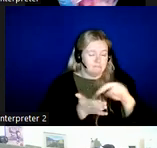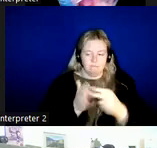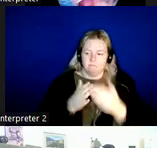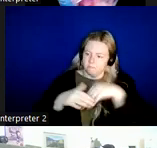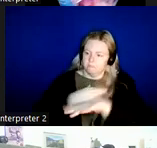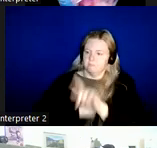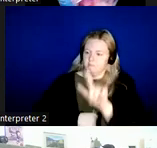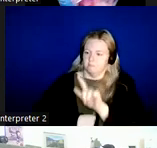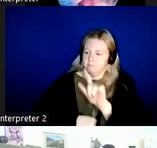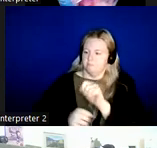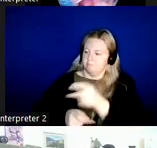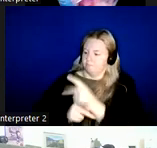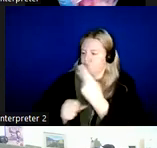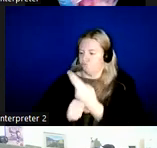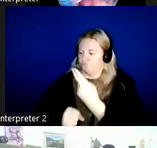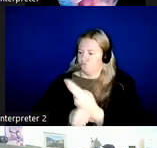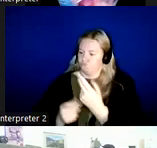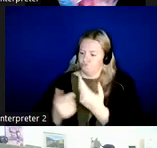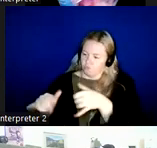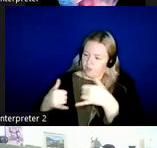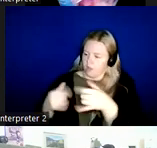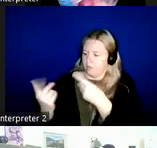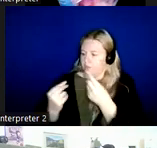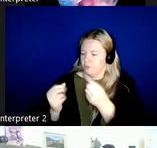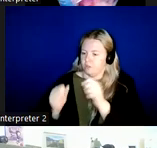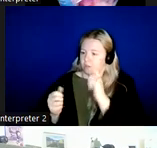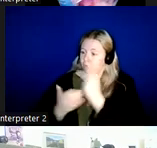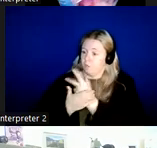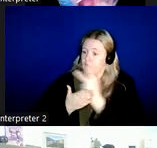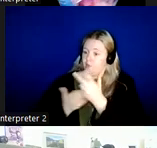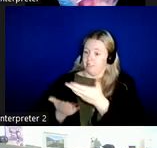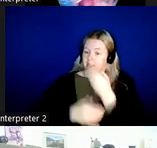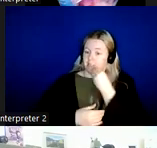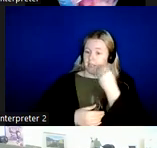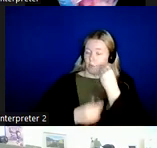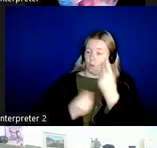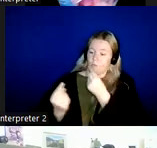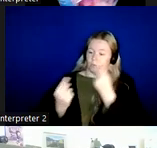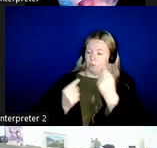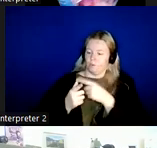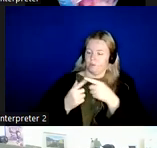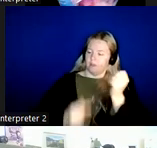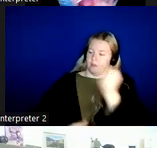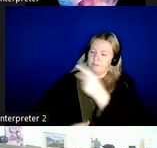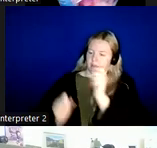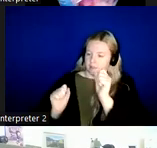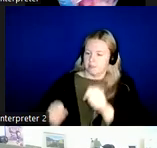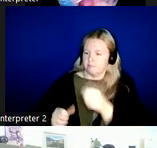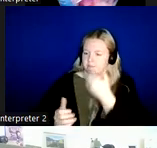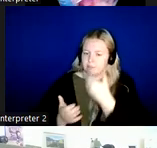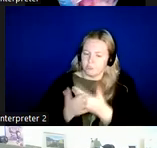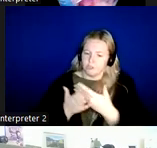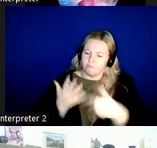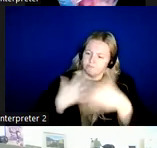out and enjoy it with your family for 3 weeks, and it's such a great way to spend time with each